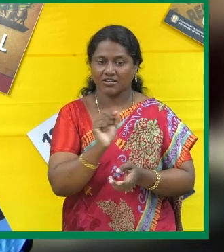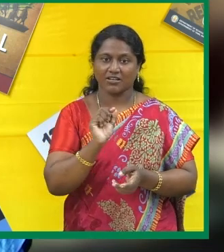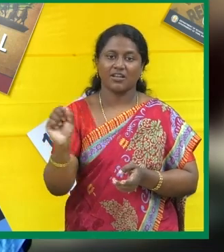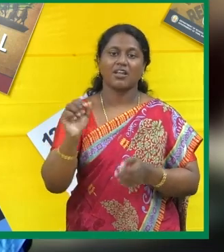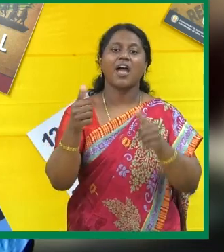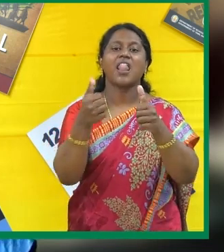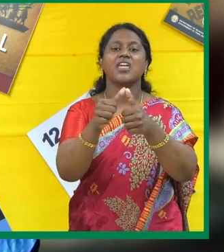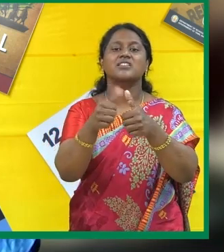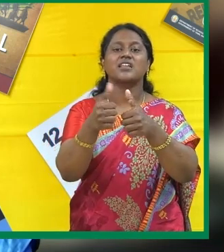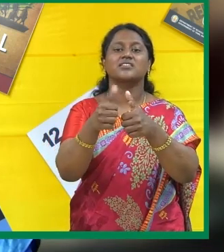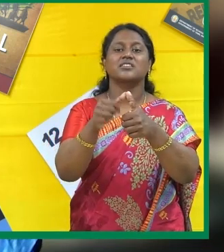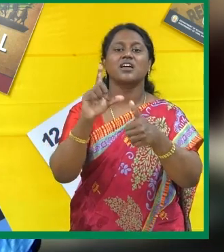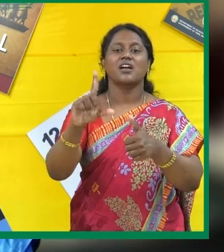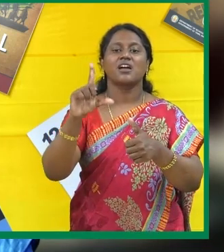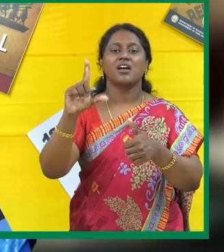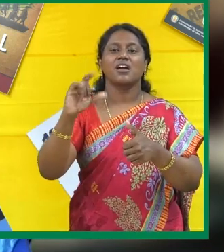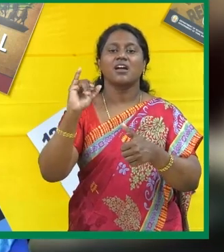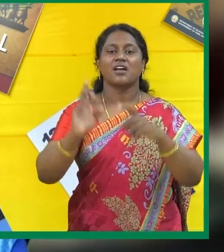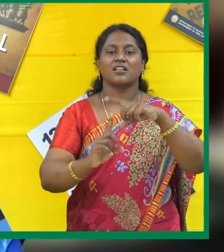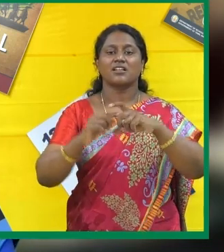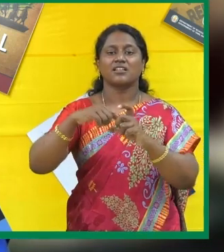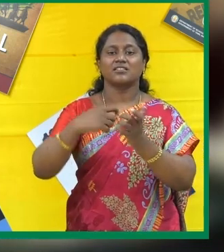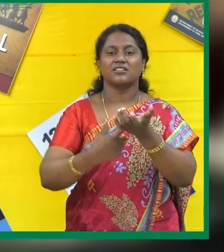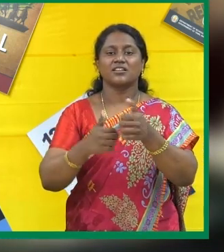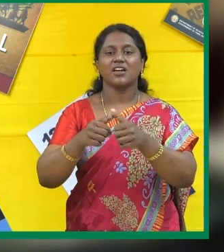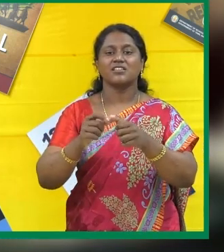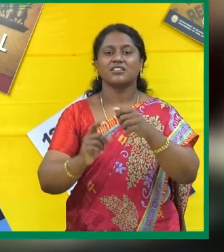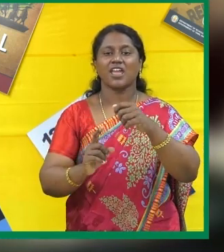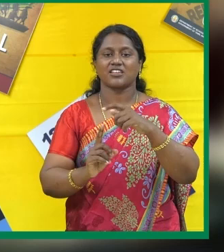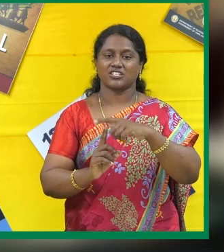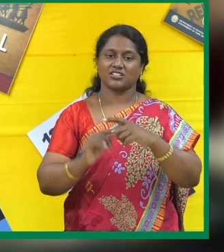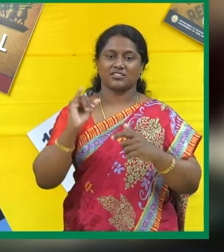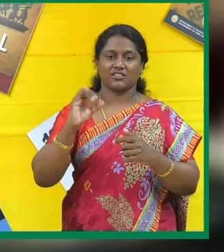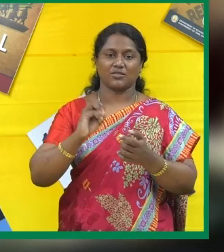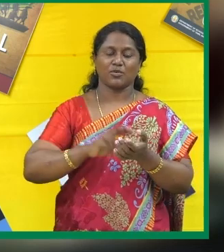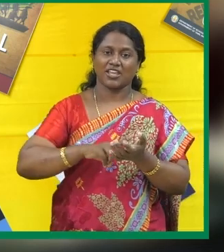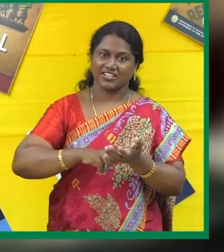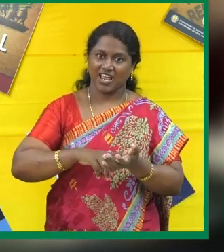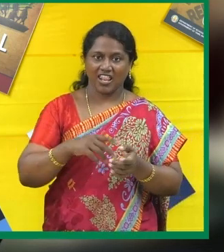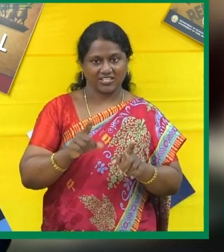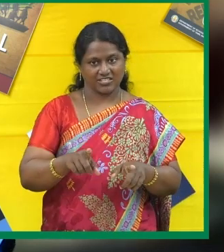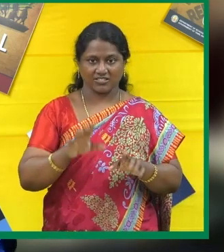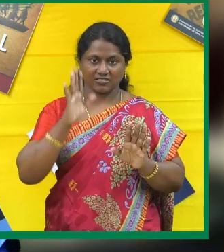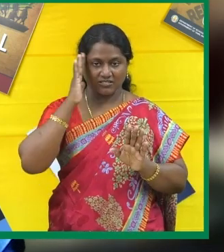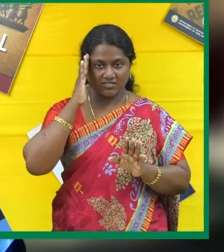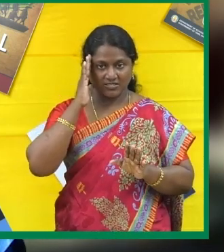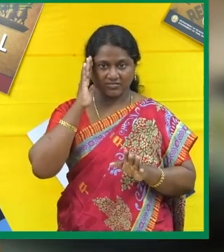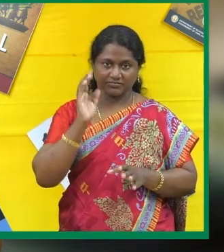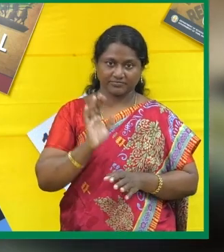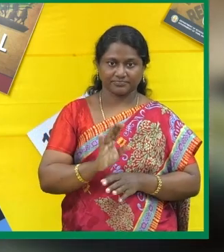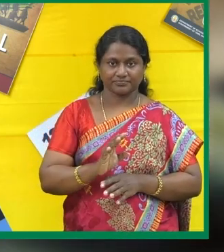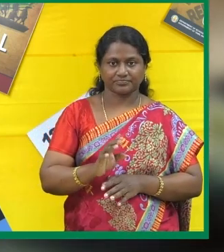F, then you take down and write forward and face, underline F. So that is the alliteration given in these